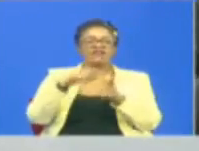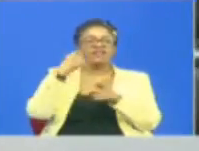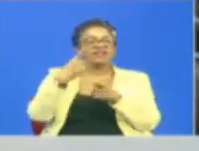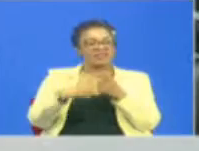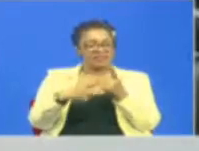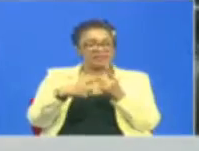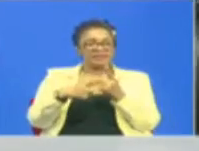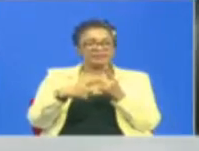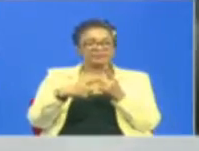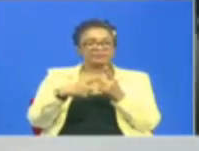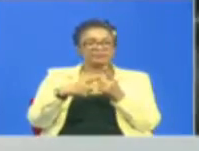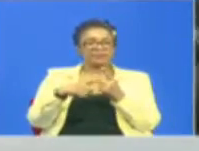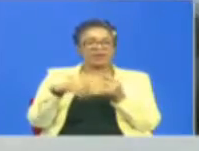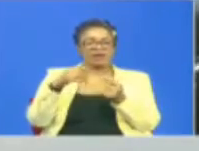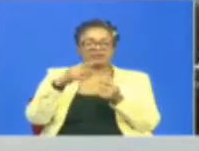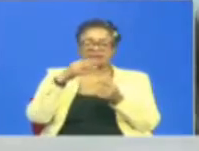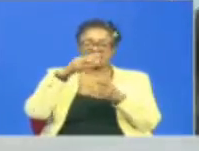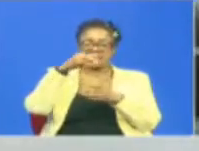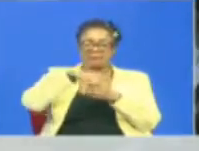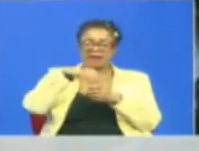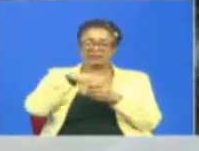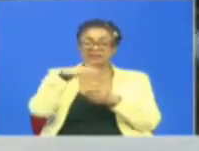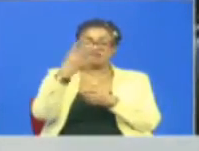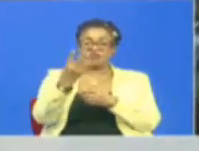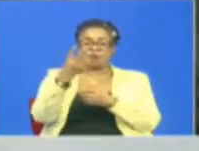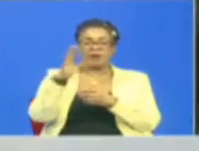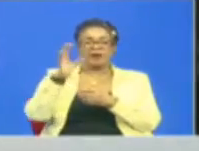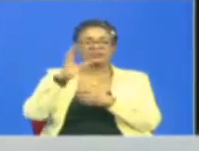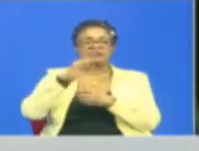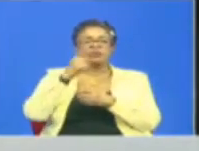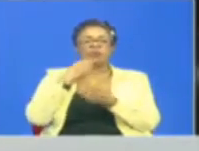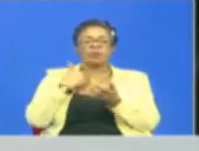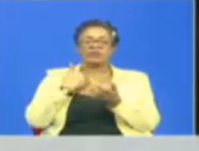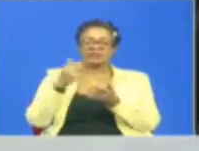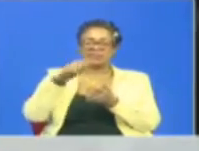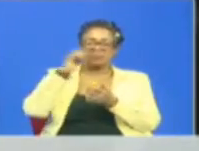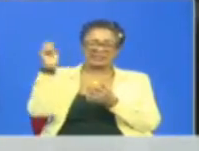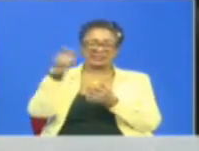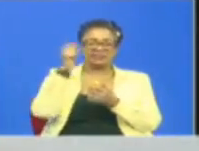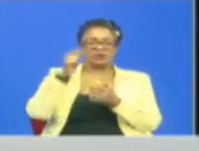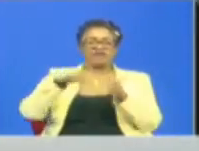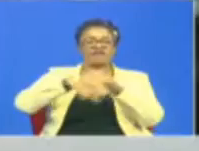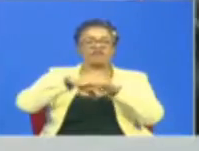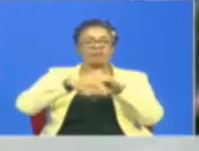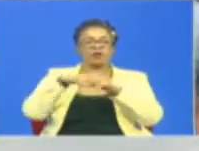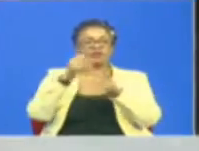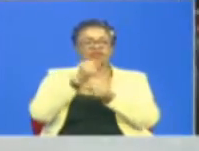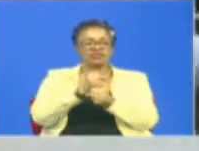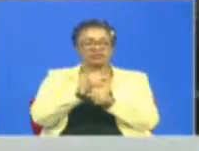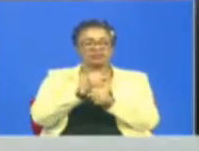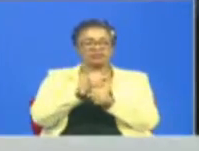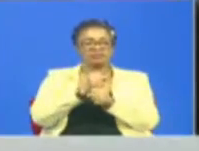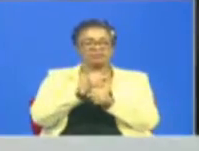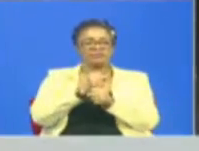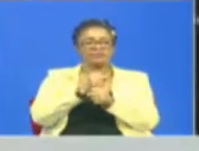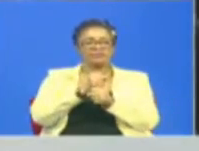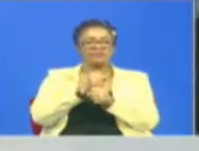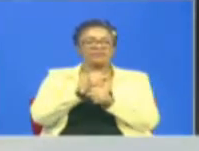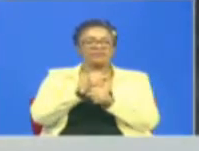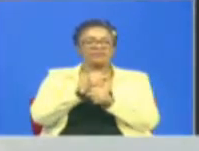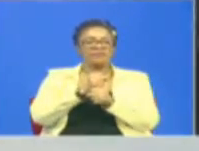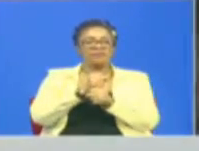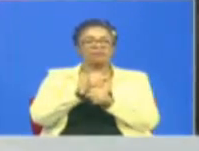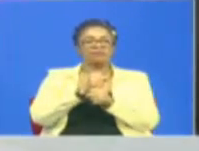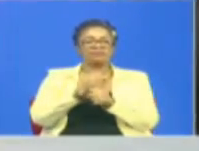one of four candidates seeking the presidency of the West African Countries Football Association. On top of needing nominations